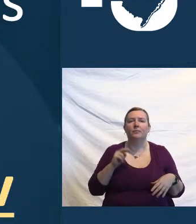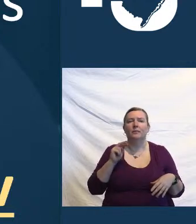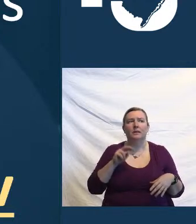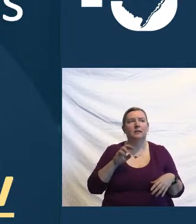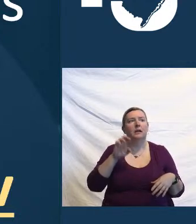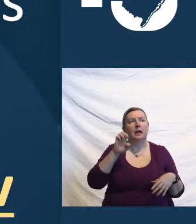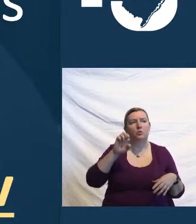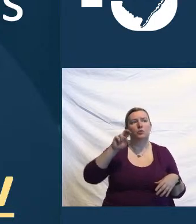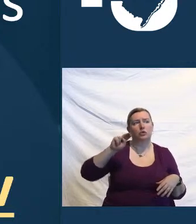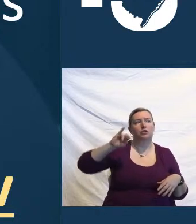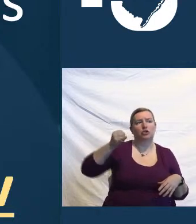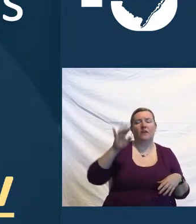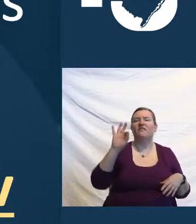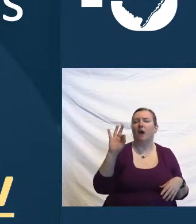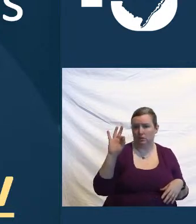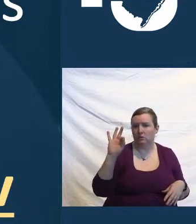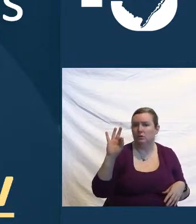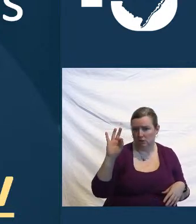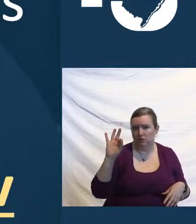excludednjfund.nj.gov,